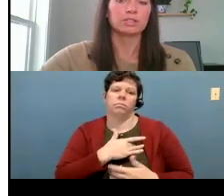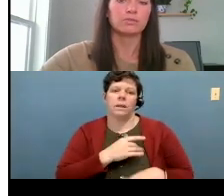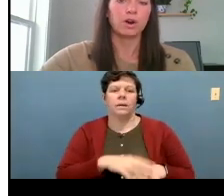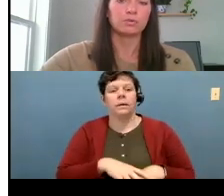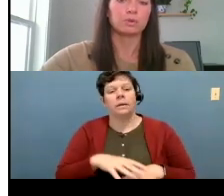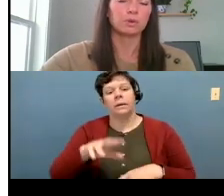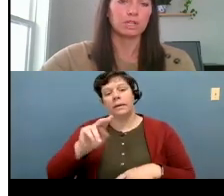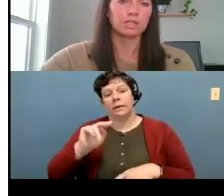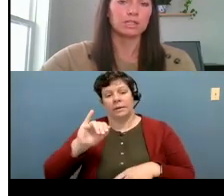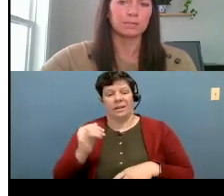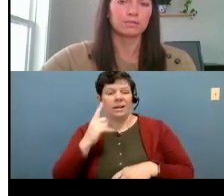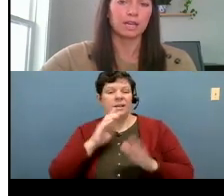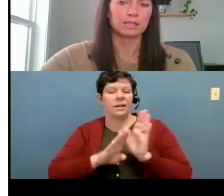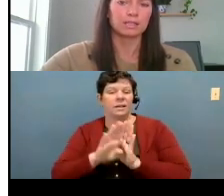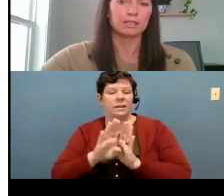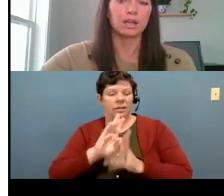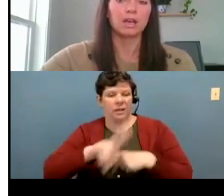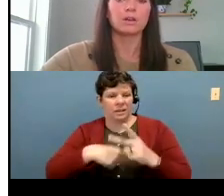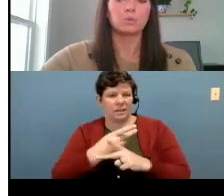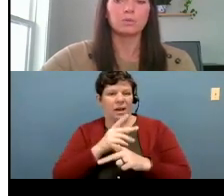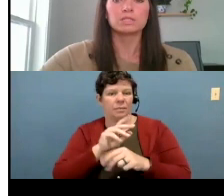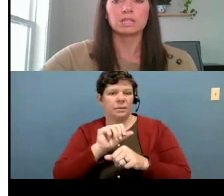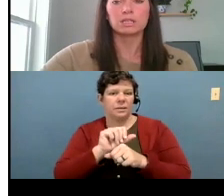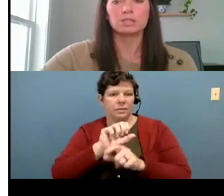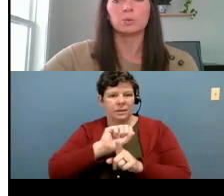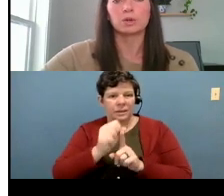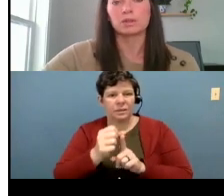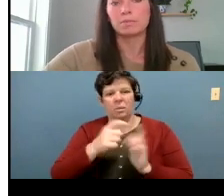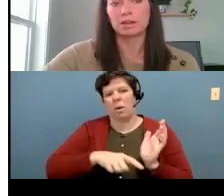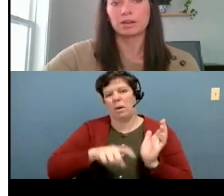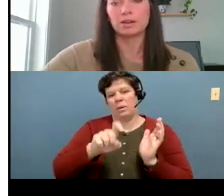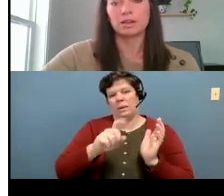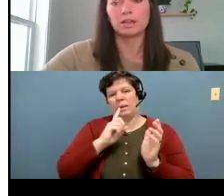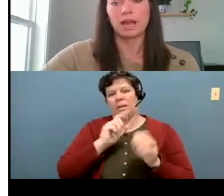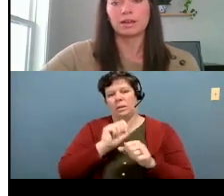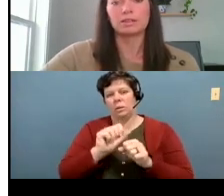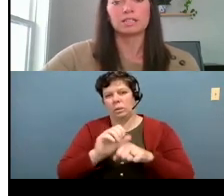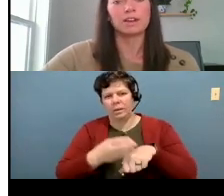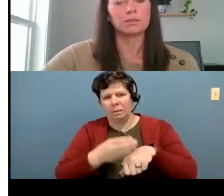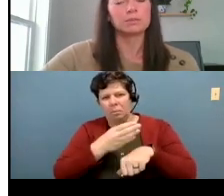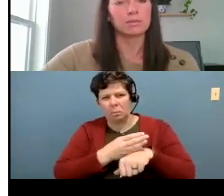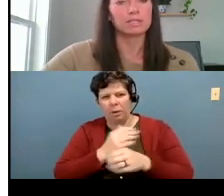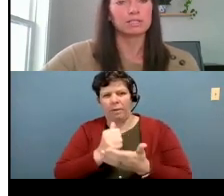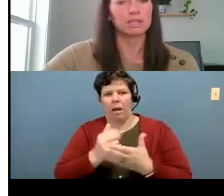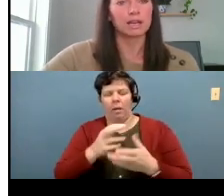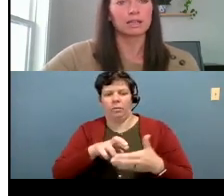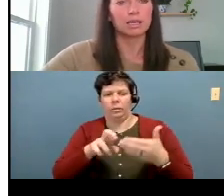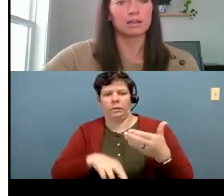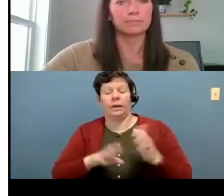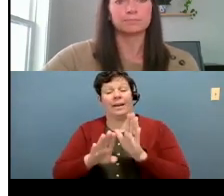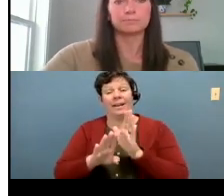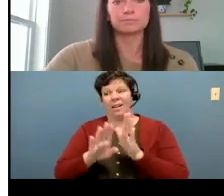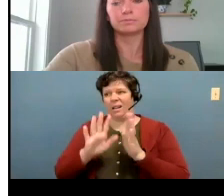challenges involved with working these types of cases and what was needed to work them better. And they developed NamUs to meet that